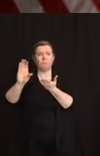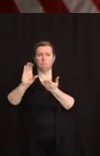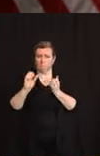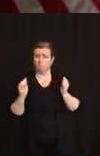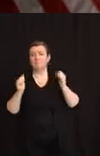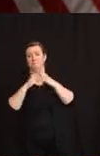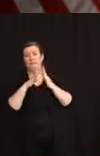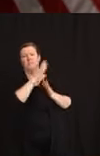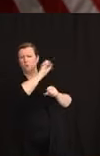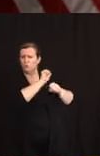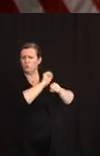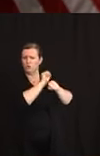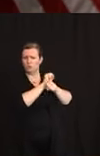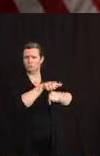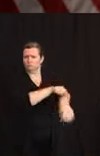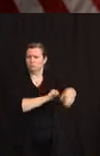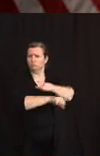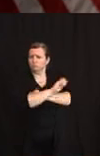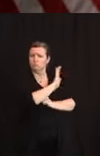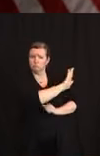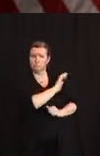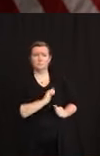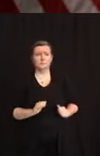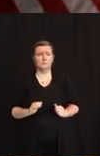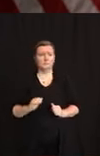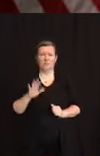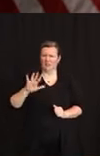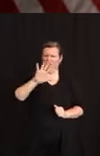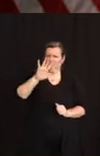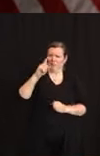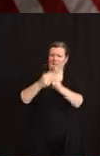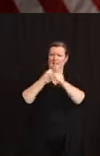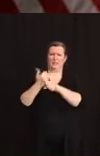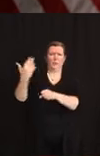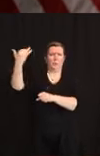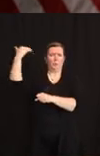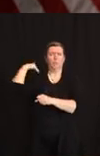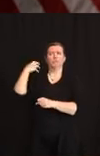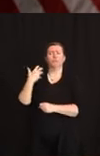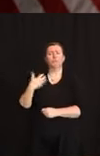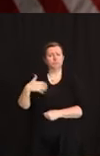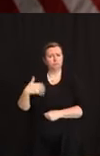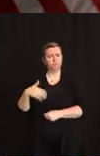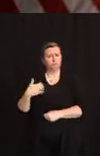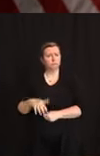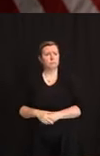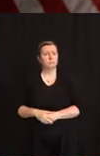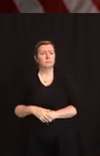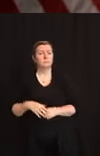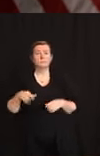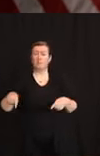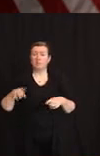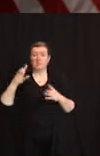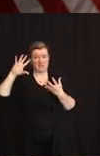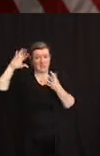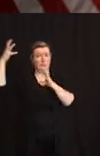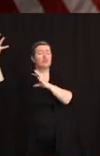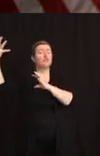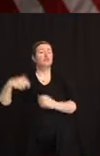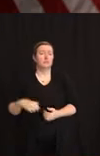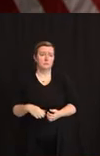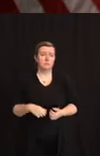but obviously an extraordinary governor, and I think quite relevantly in this time of crisis, someone who the nation